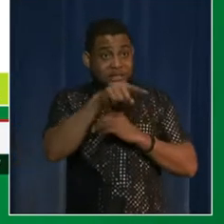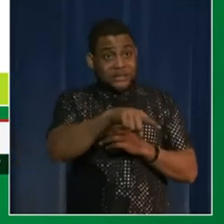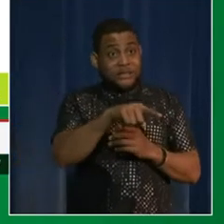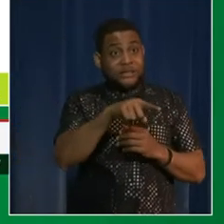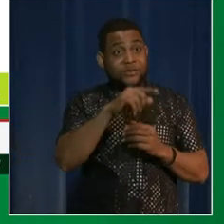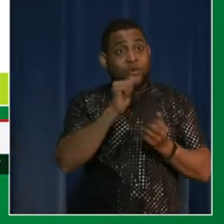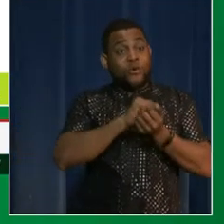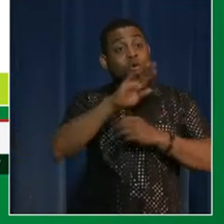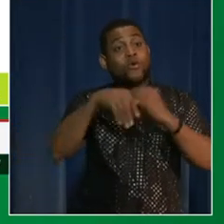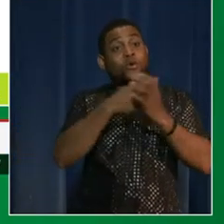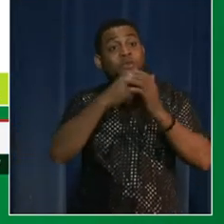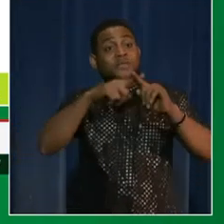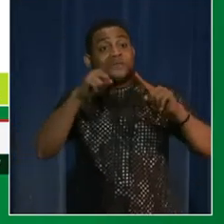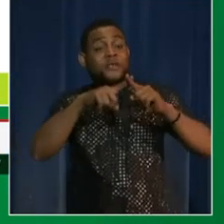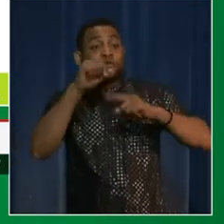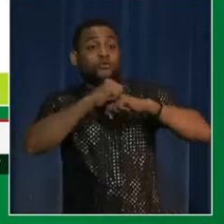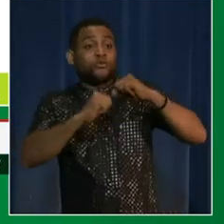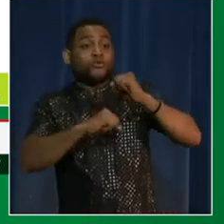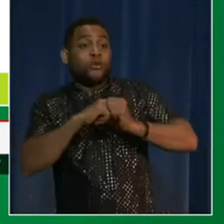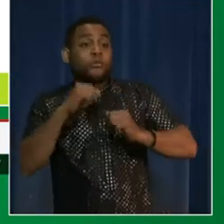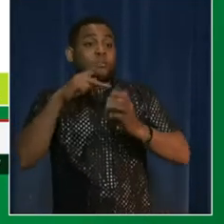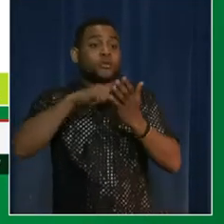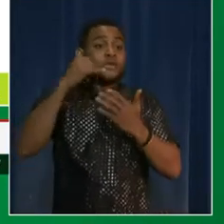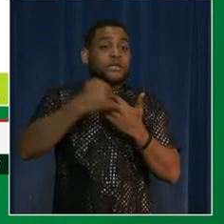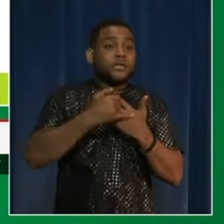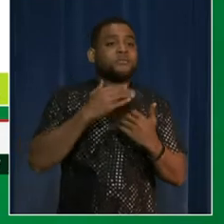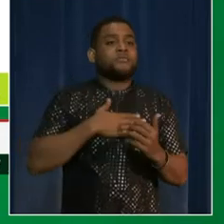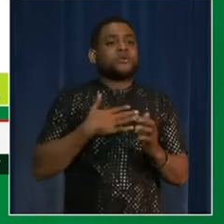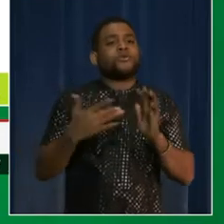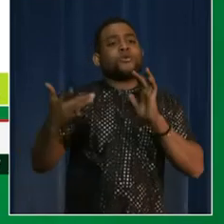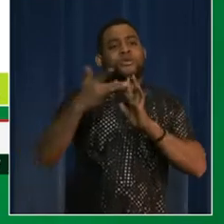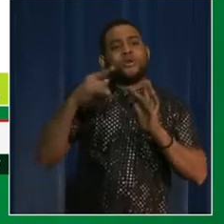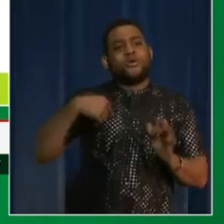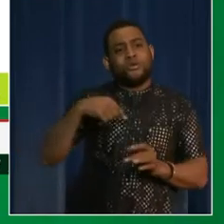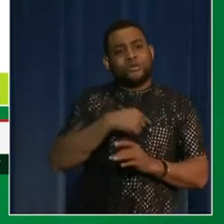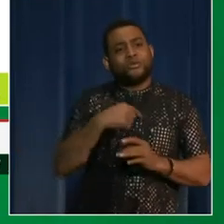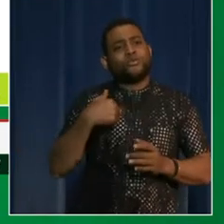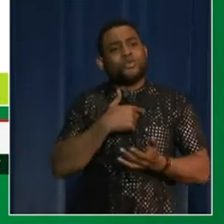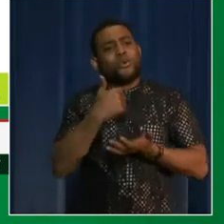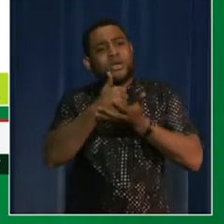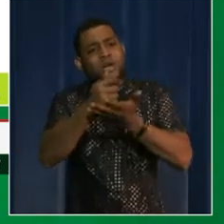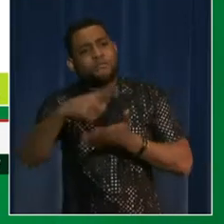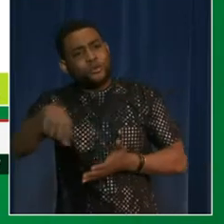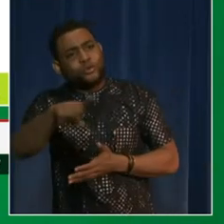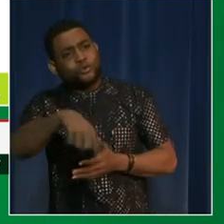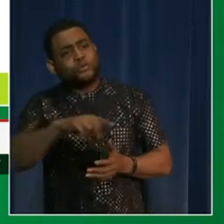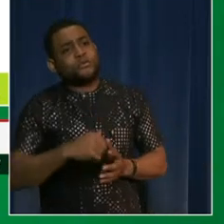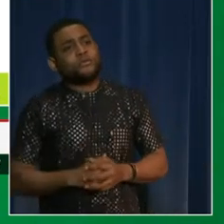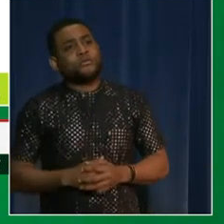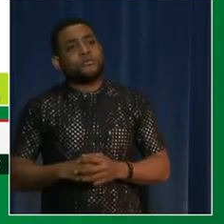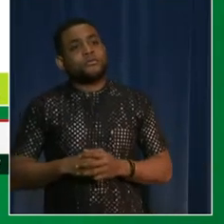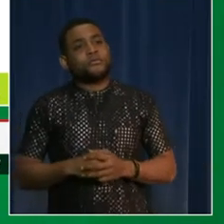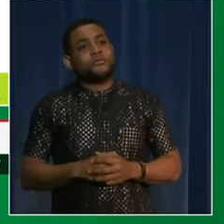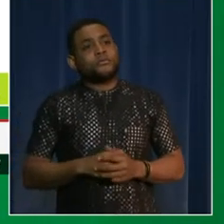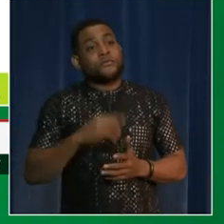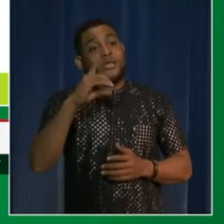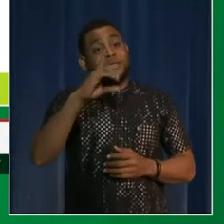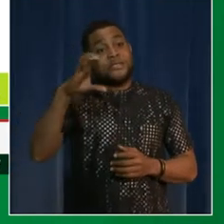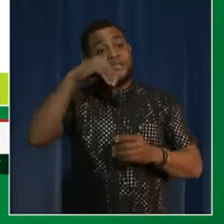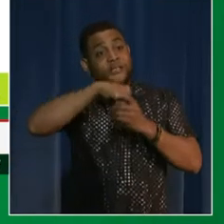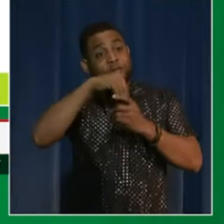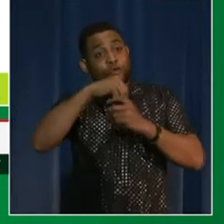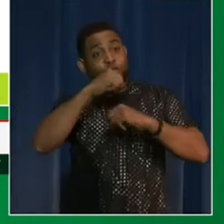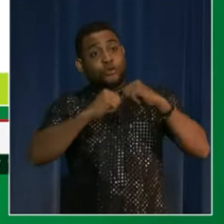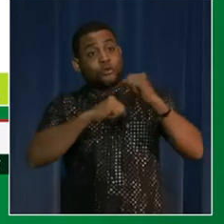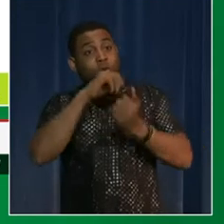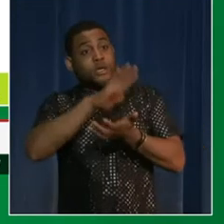construction projects, please reach out to us and we will help you get there. Next slide, please. The DC Infrastructure Academy, we are